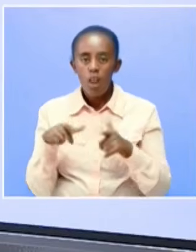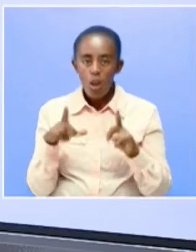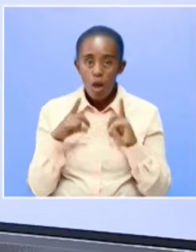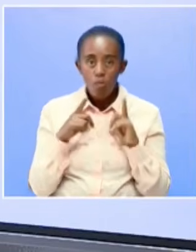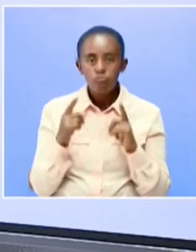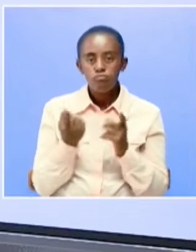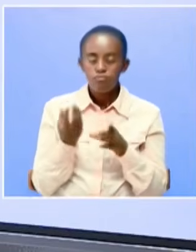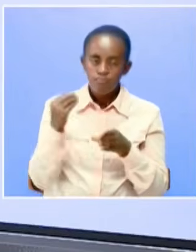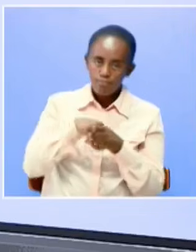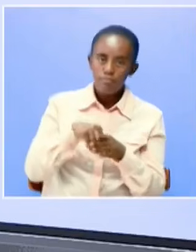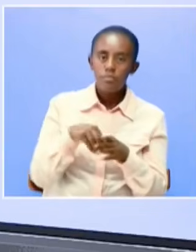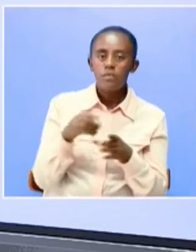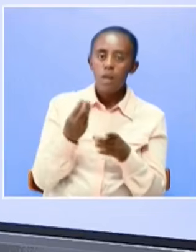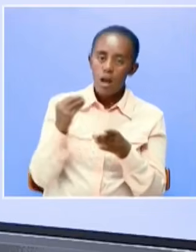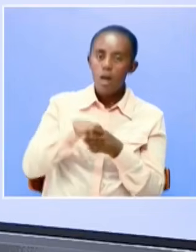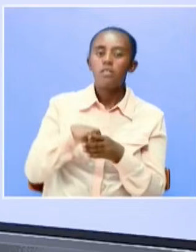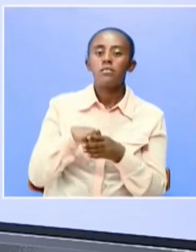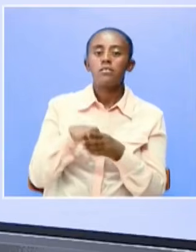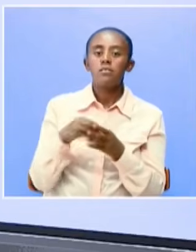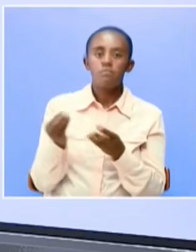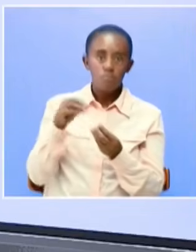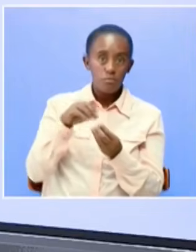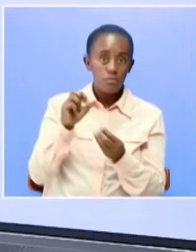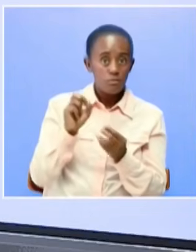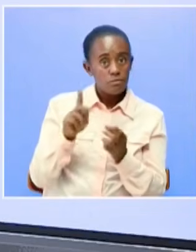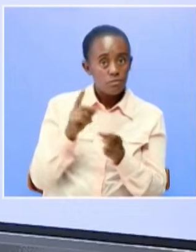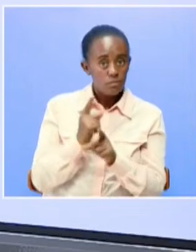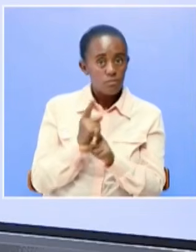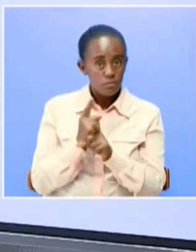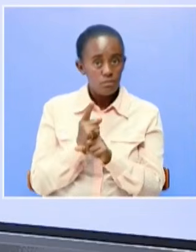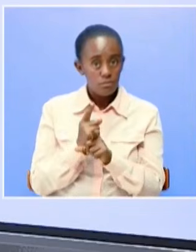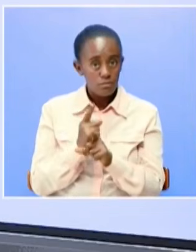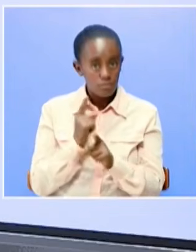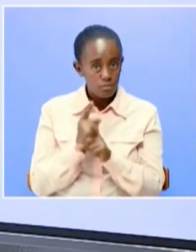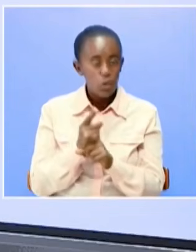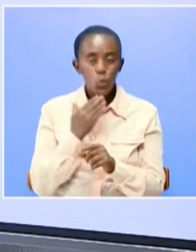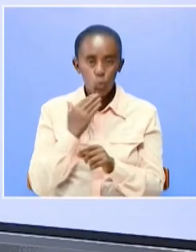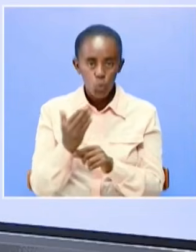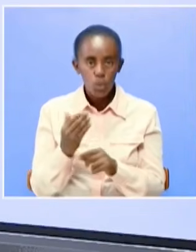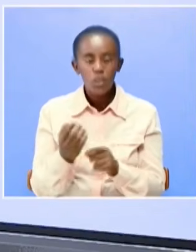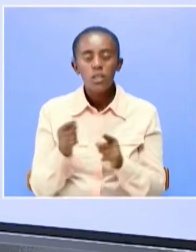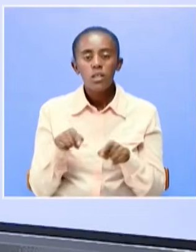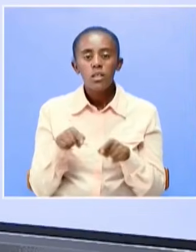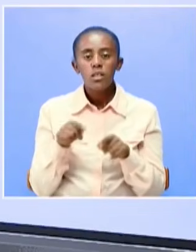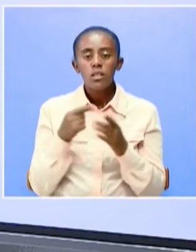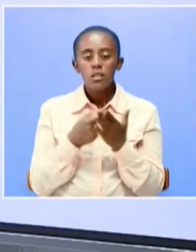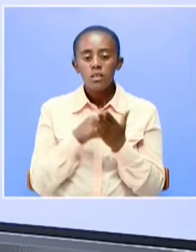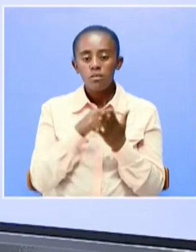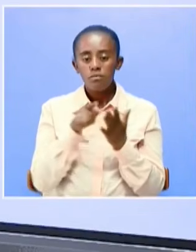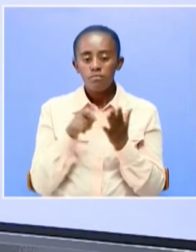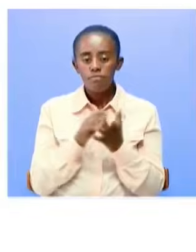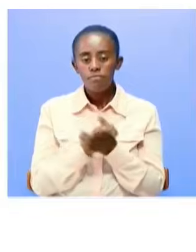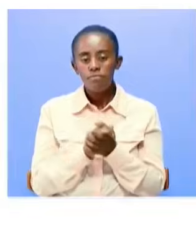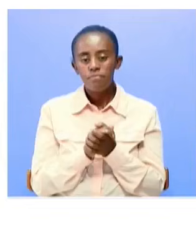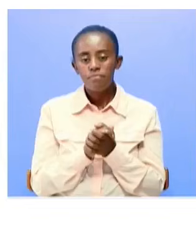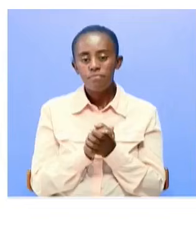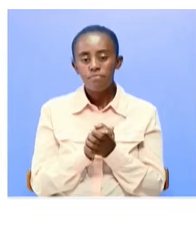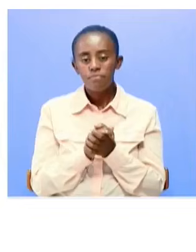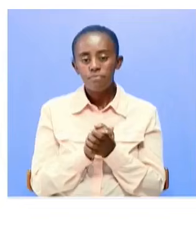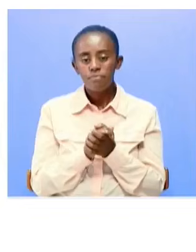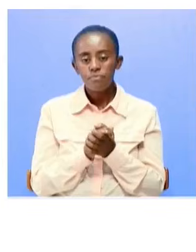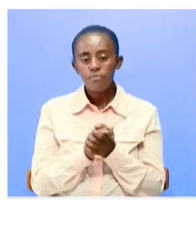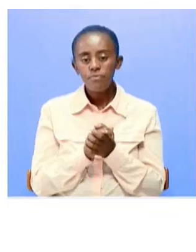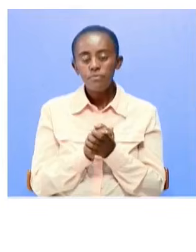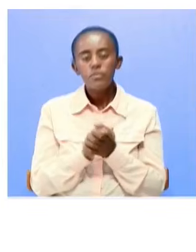be included, should be added here. Am I right? Good. So when we say here, this one,